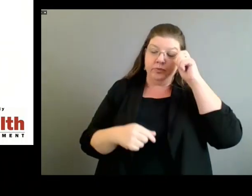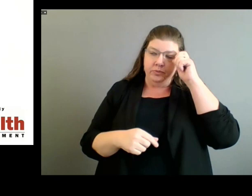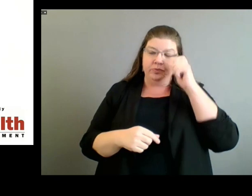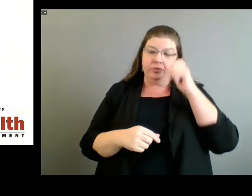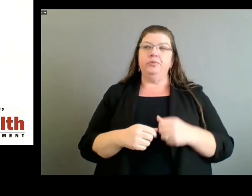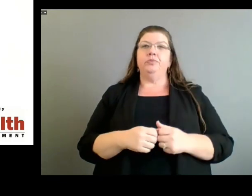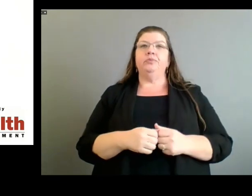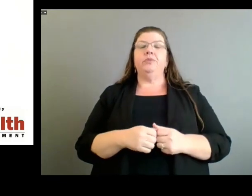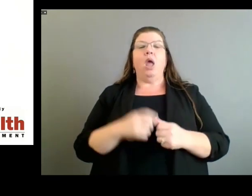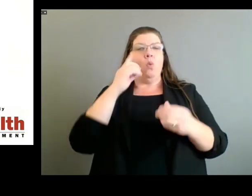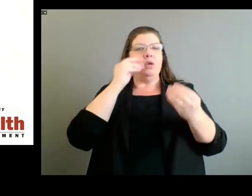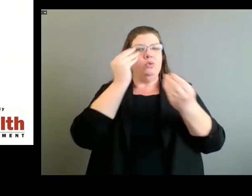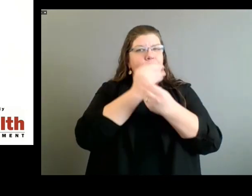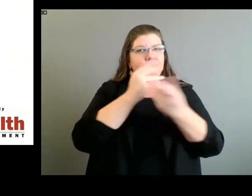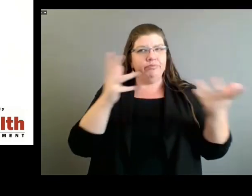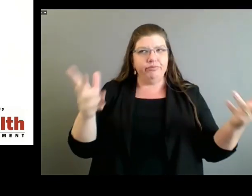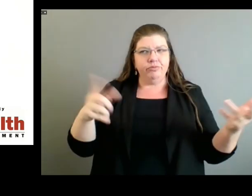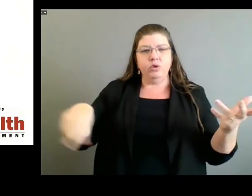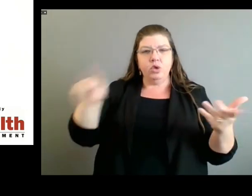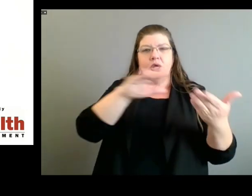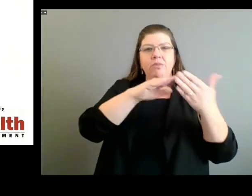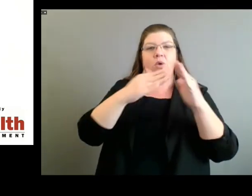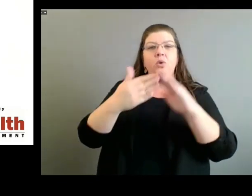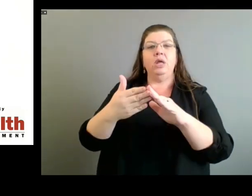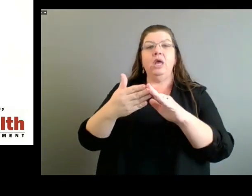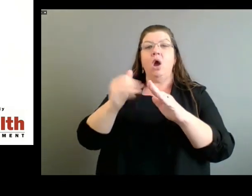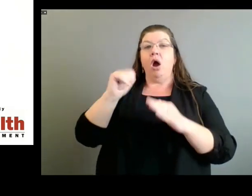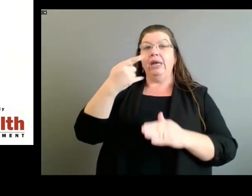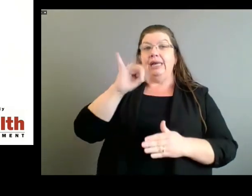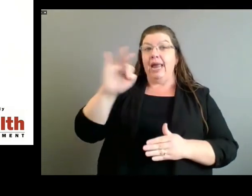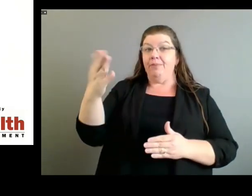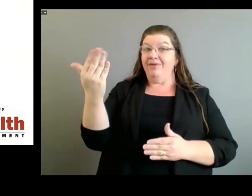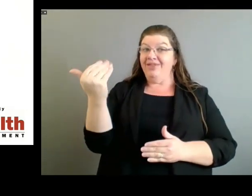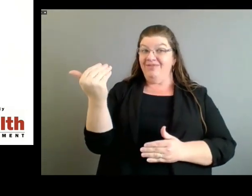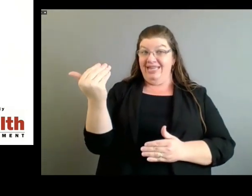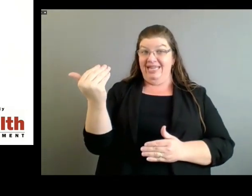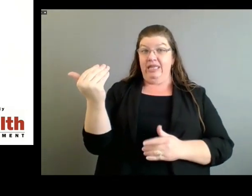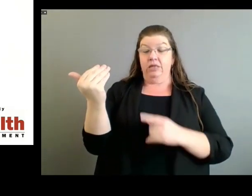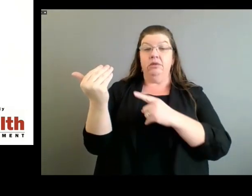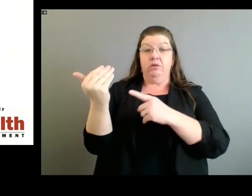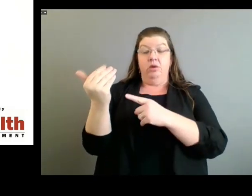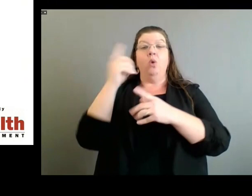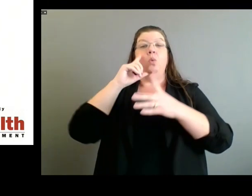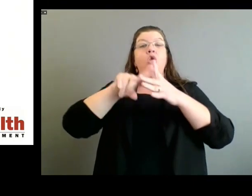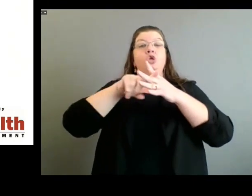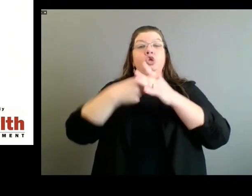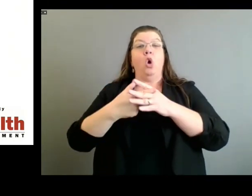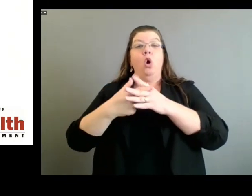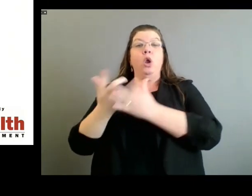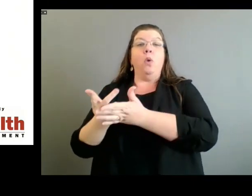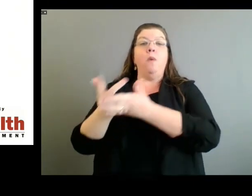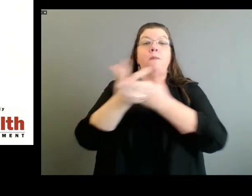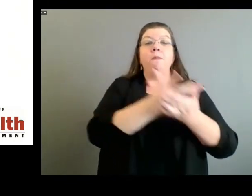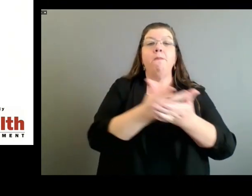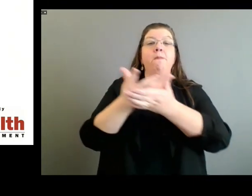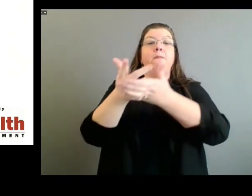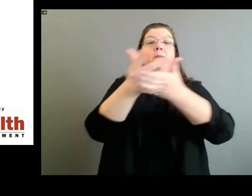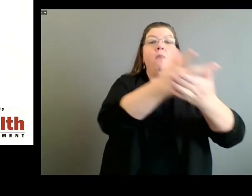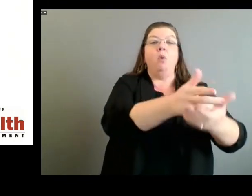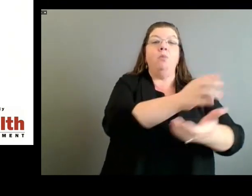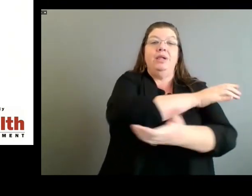share with our community that on April 15th, we will begin our mobile clinics in order to